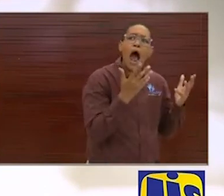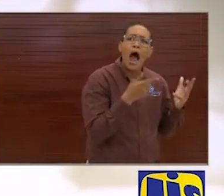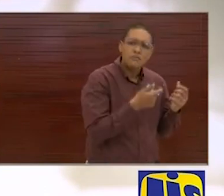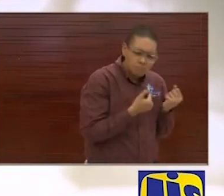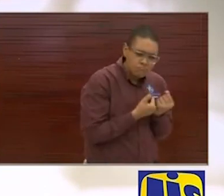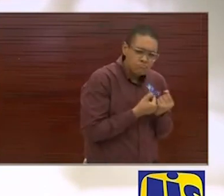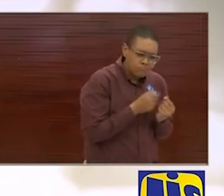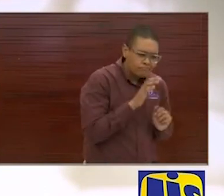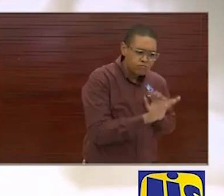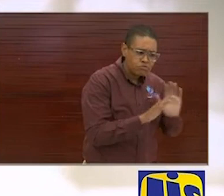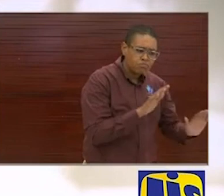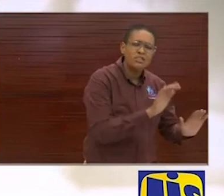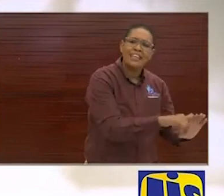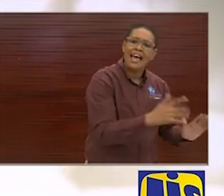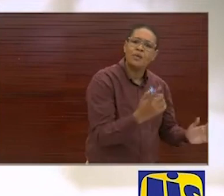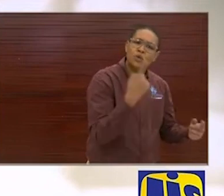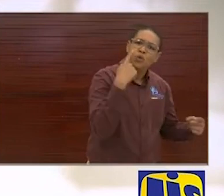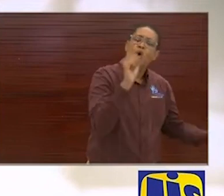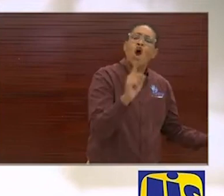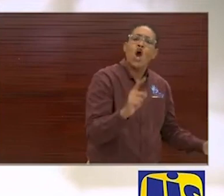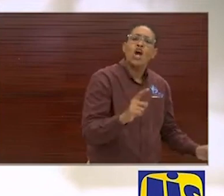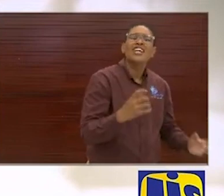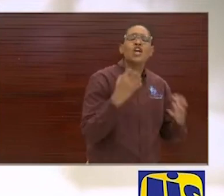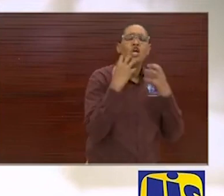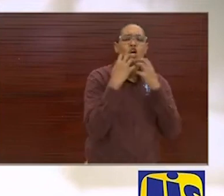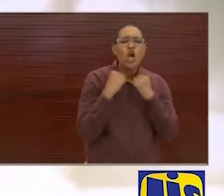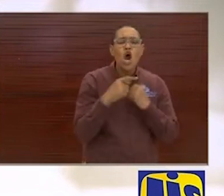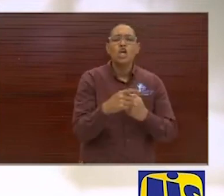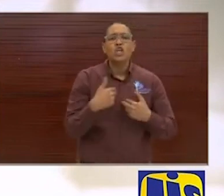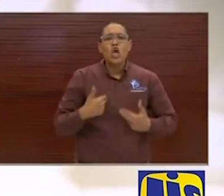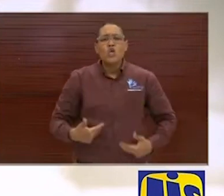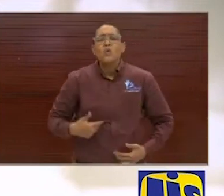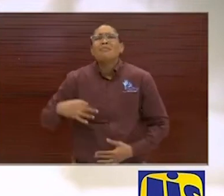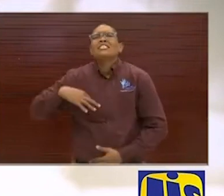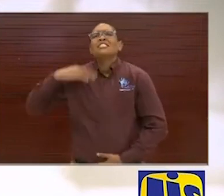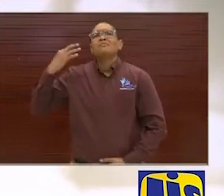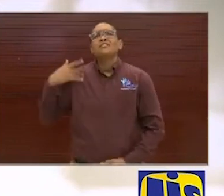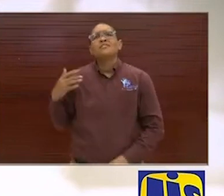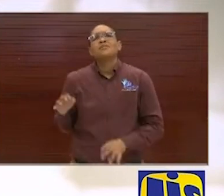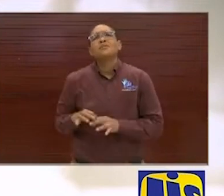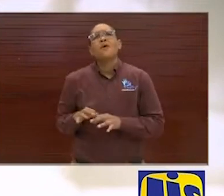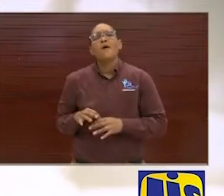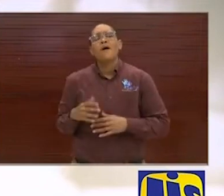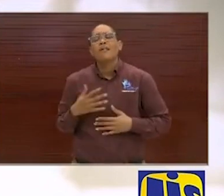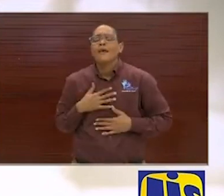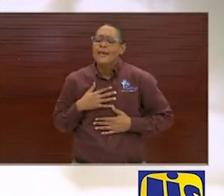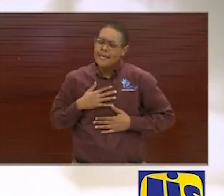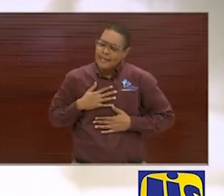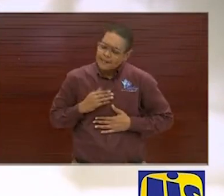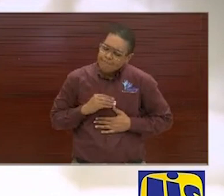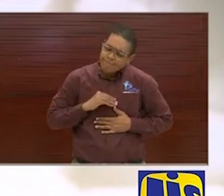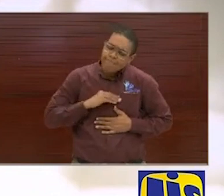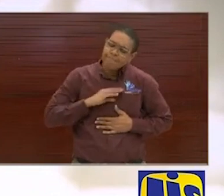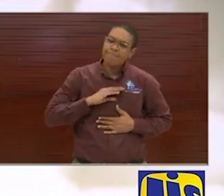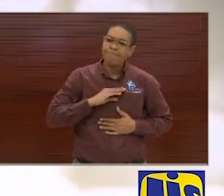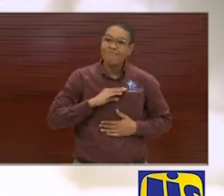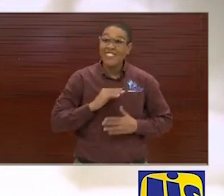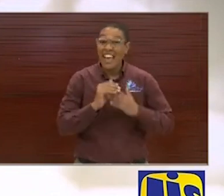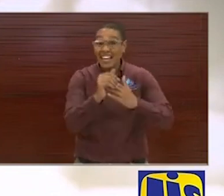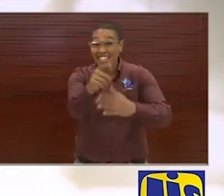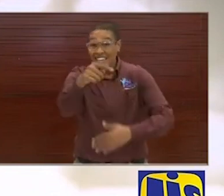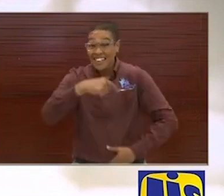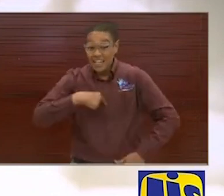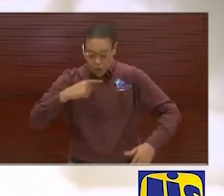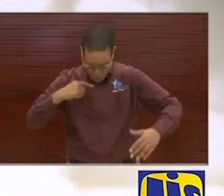progress, that which nurtures the human spirit and leads us to chart